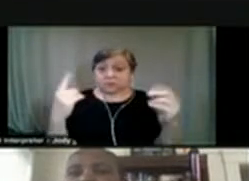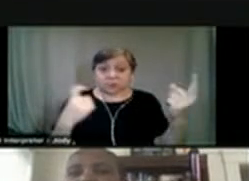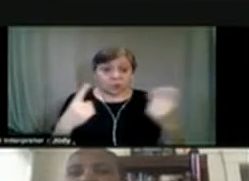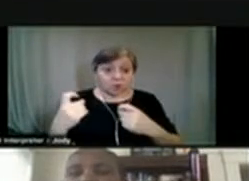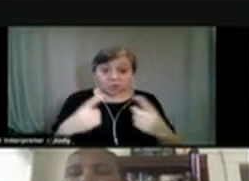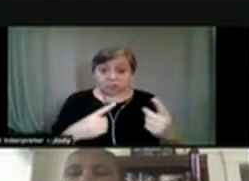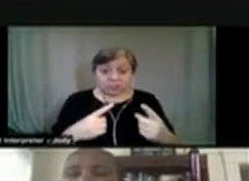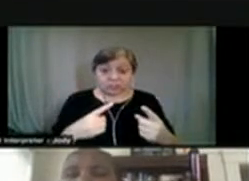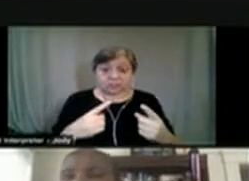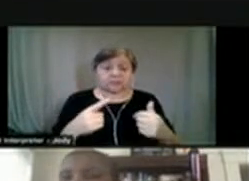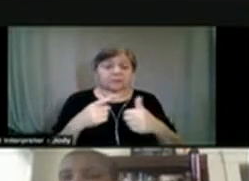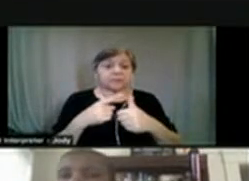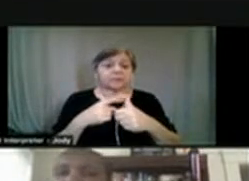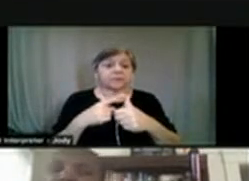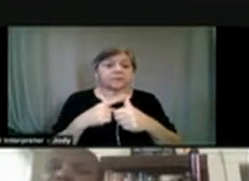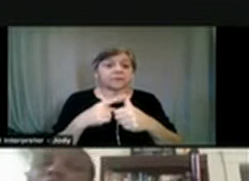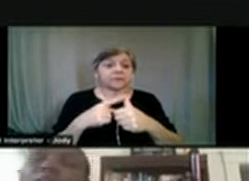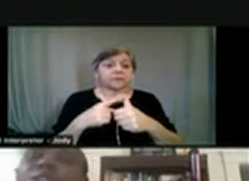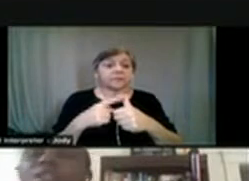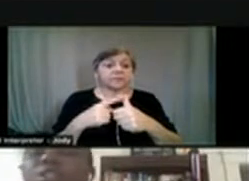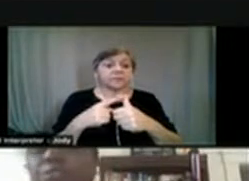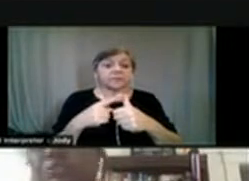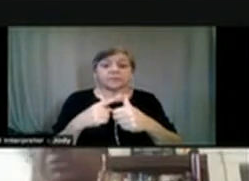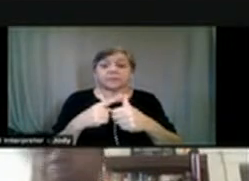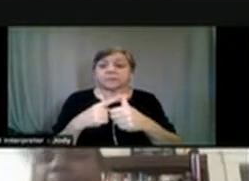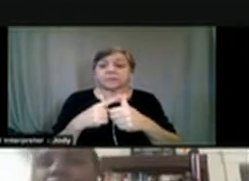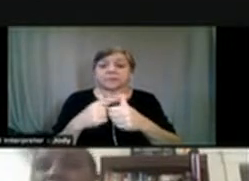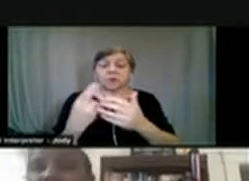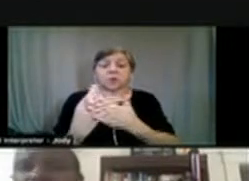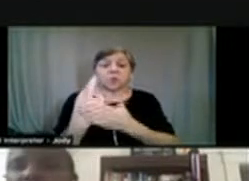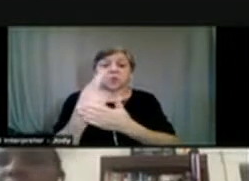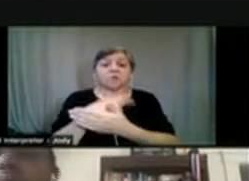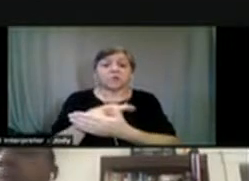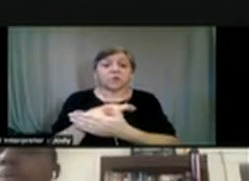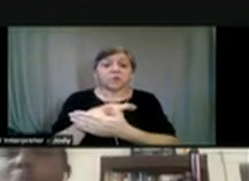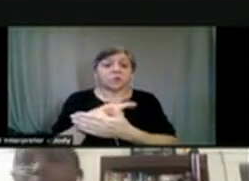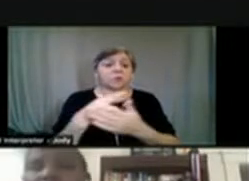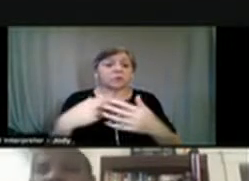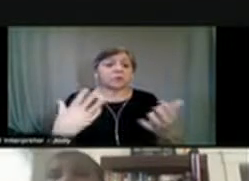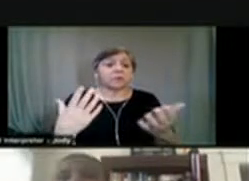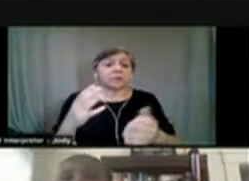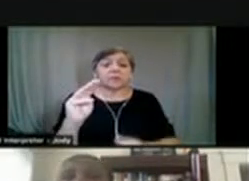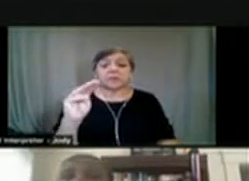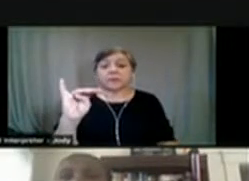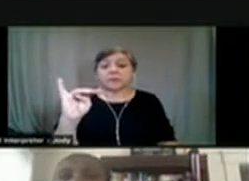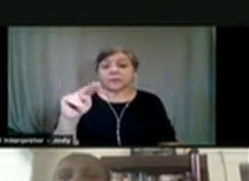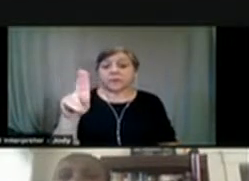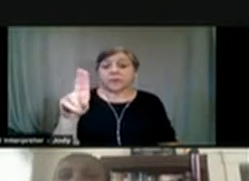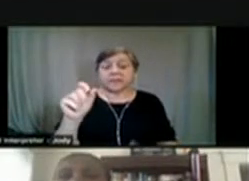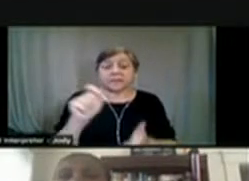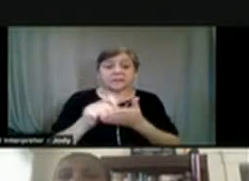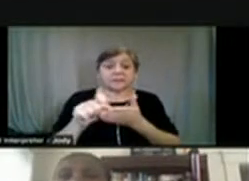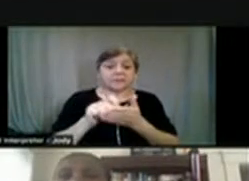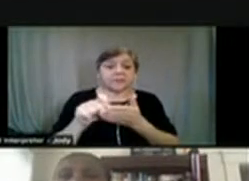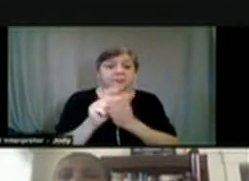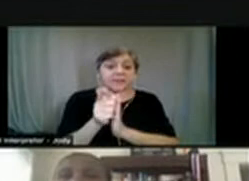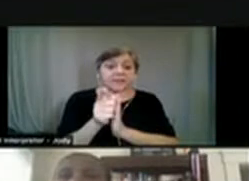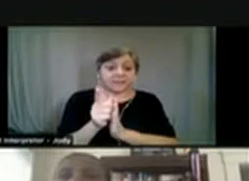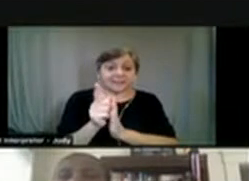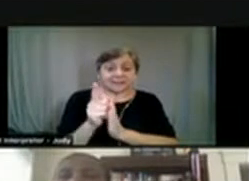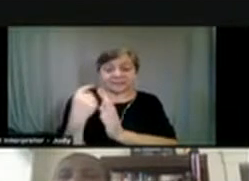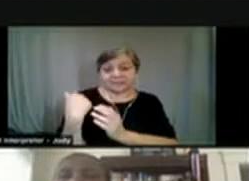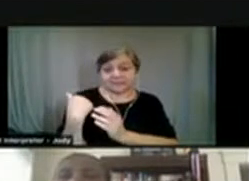let us first review where we are with our minutes. So at the last meeting, the school committee voted to